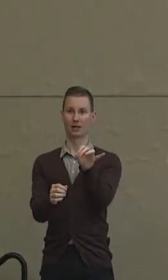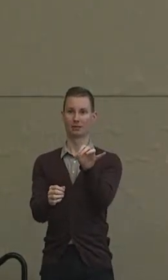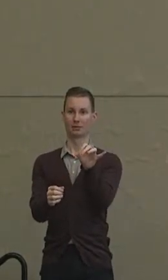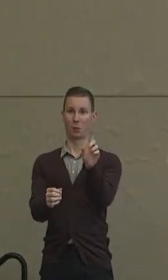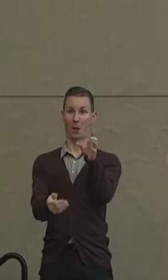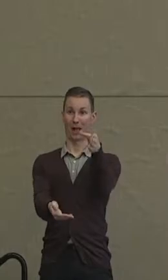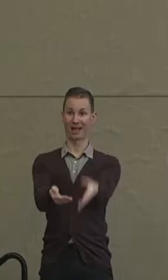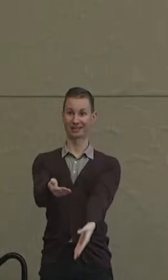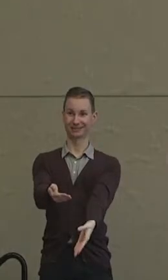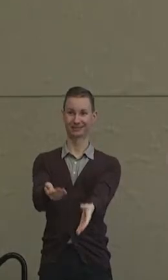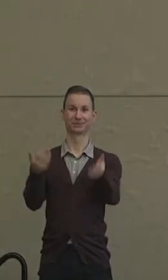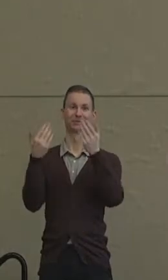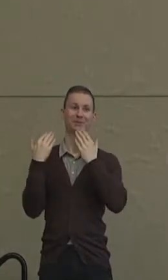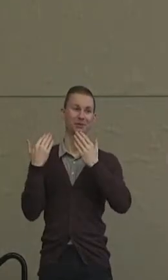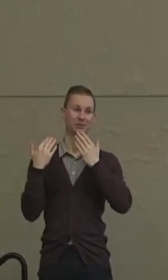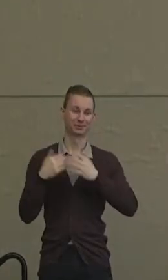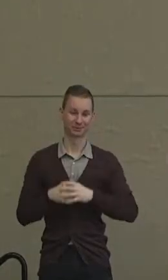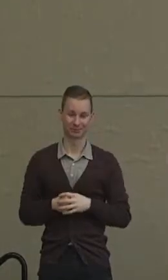Thanks.